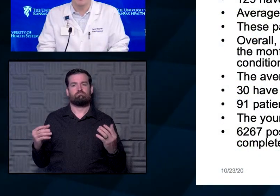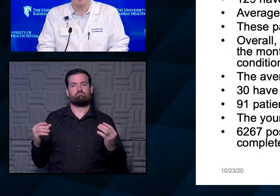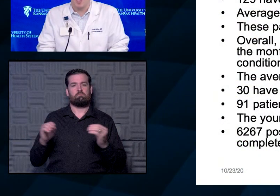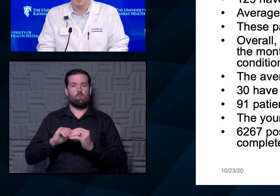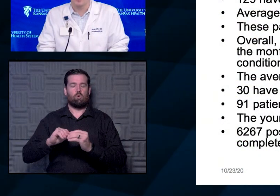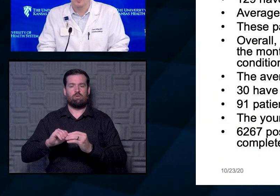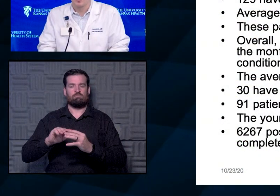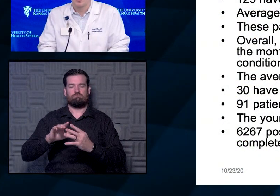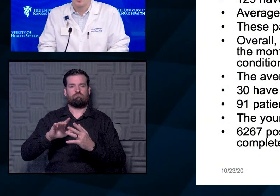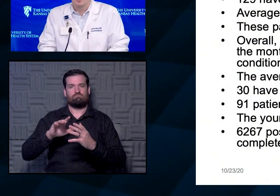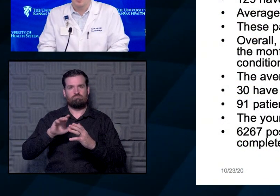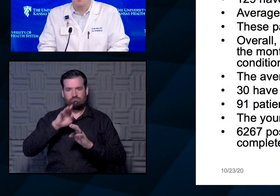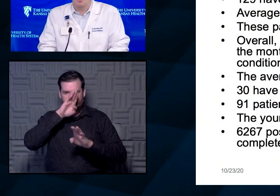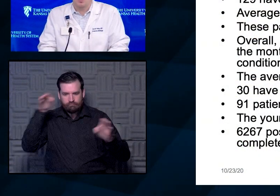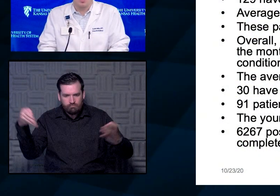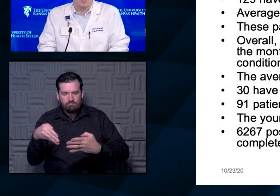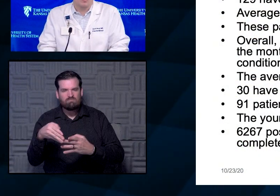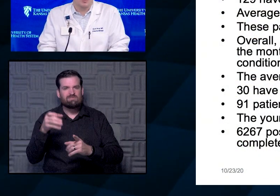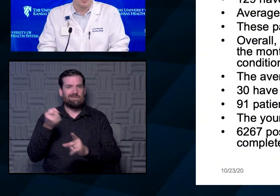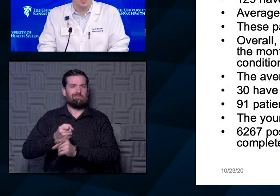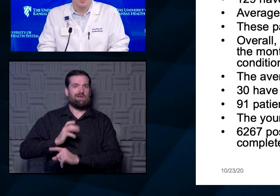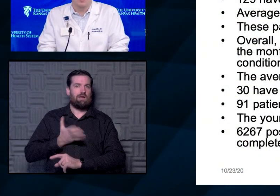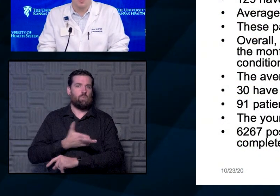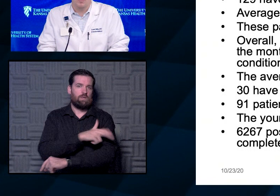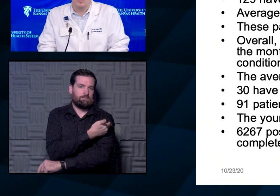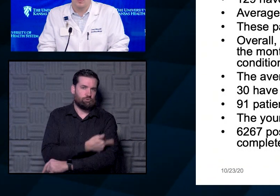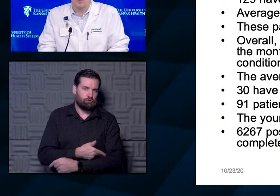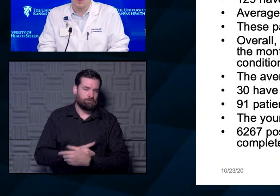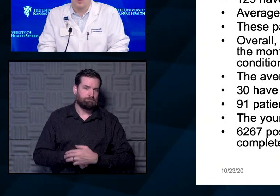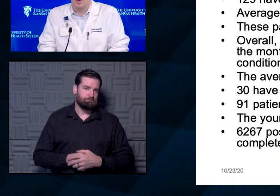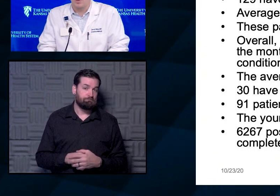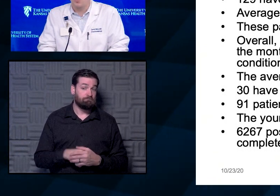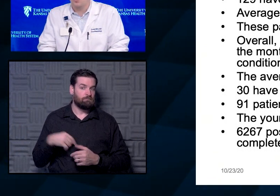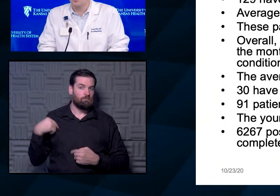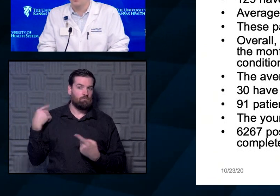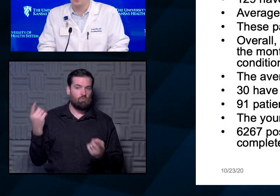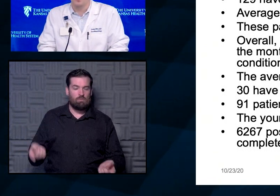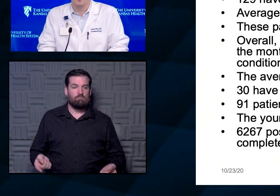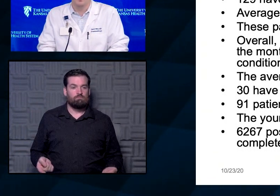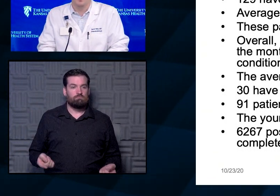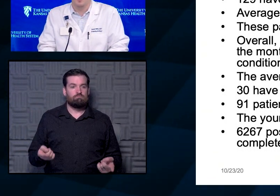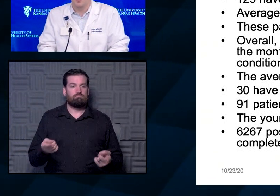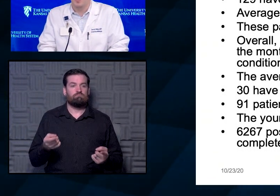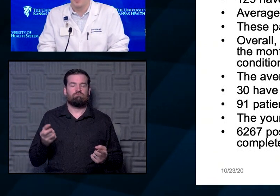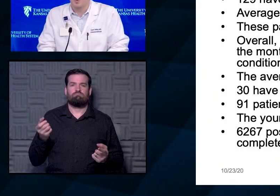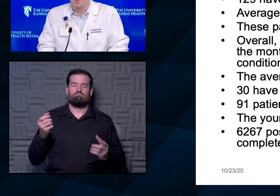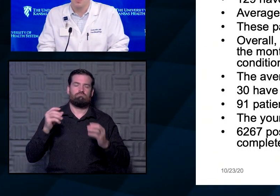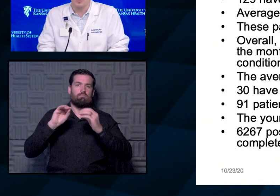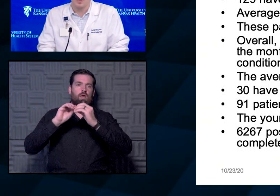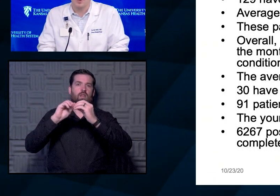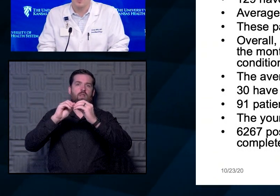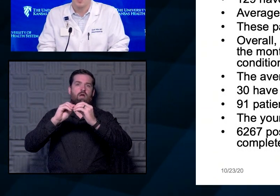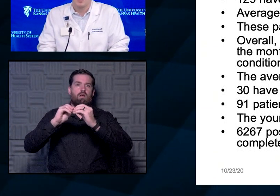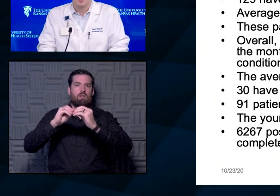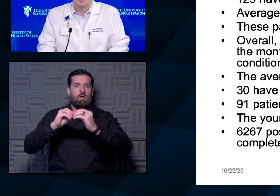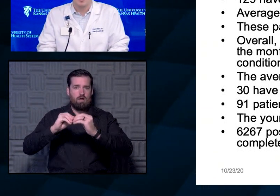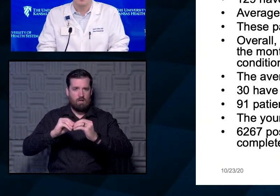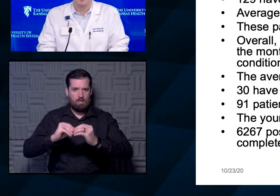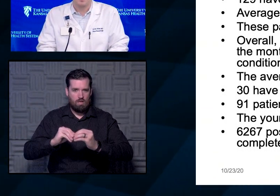of the impact on our hospital of COVID so far. So a whole series of statistics and numbers